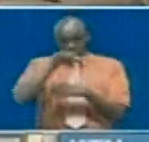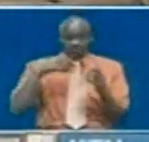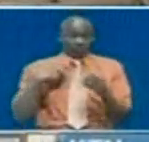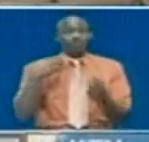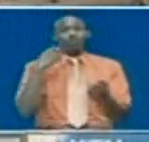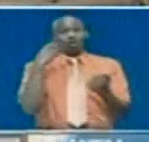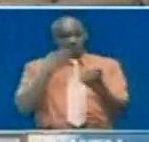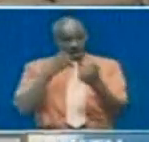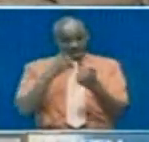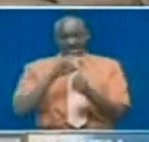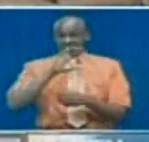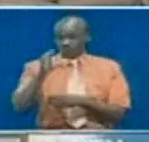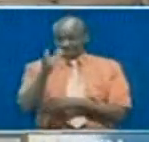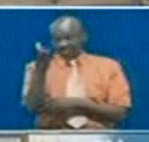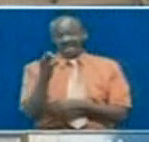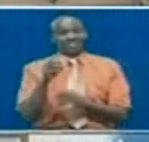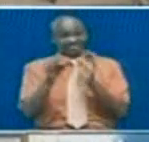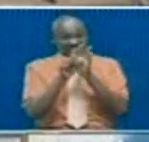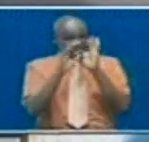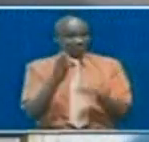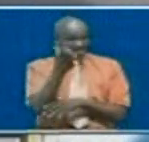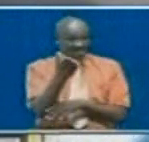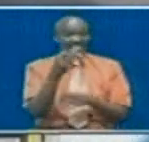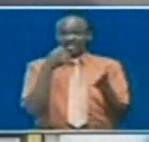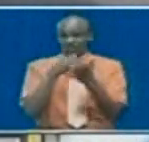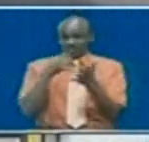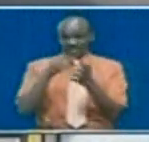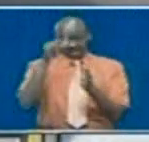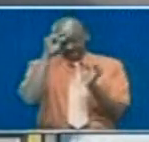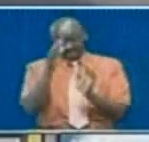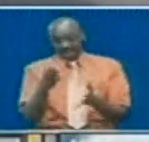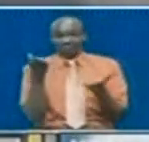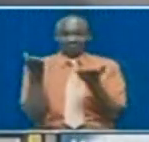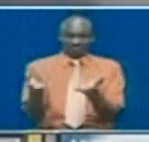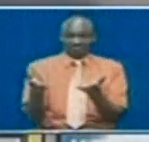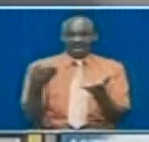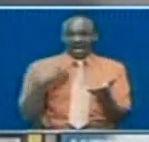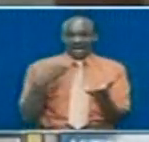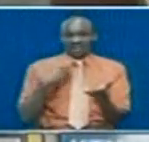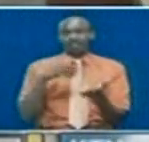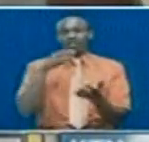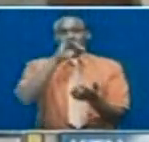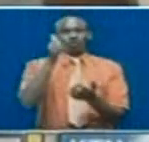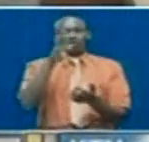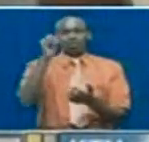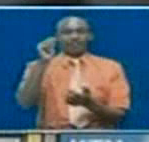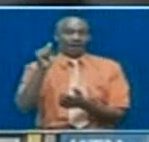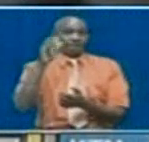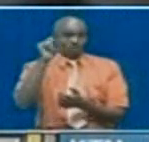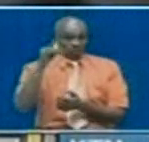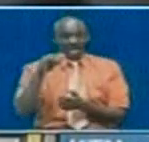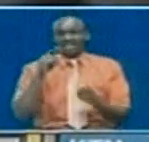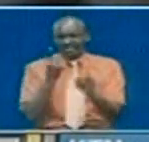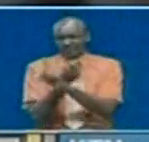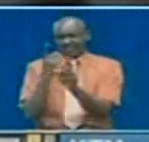Kwale County at State House Nairobi, including Governor Salim Mvurya, Senator Boy Juma Boy, and perennial court